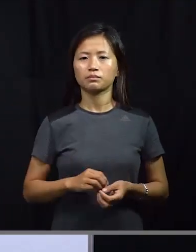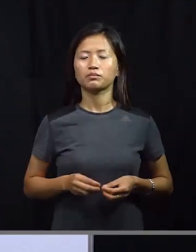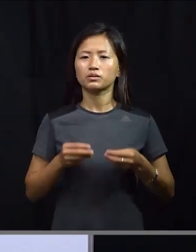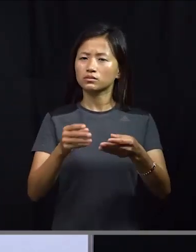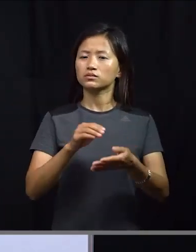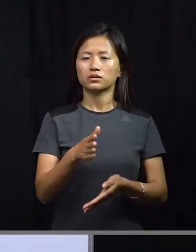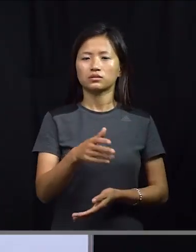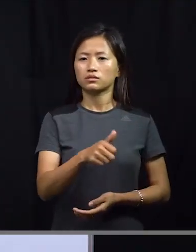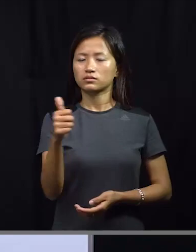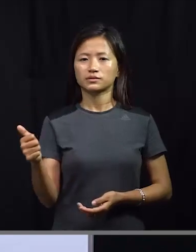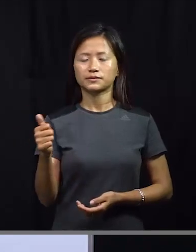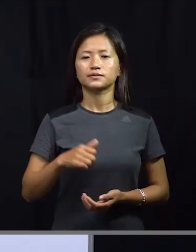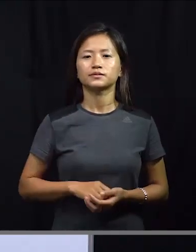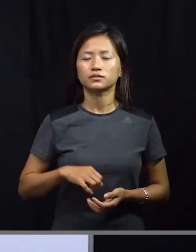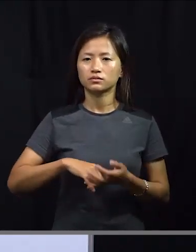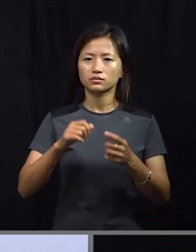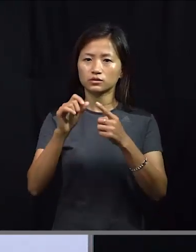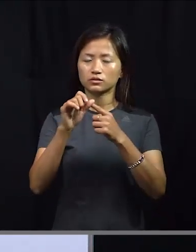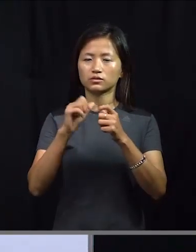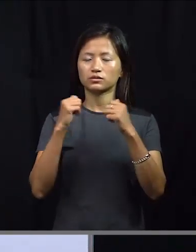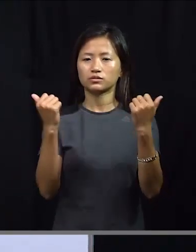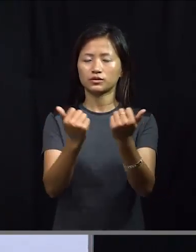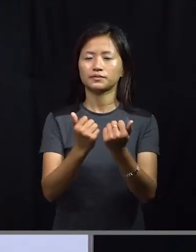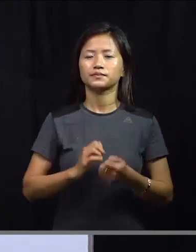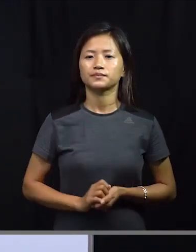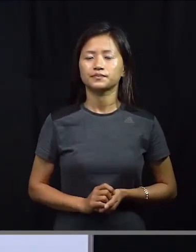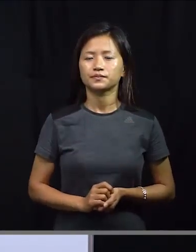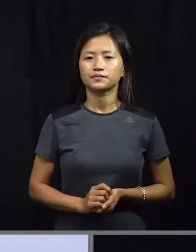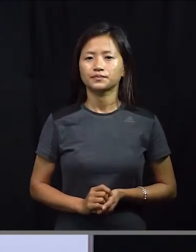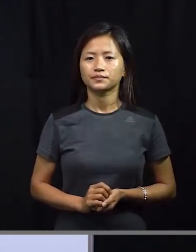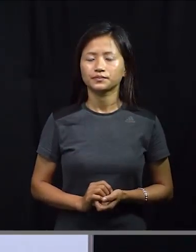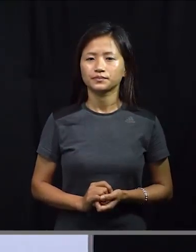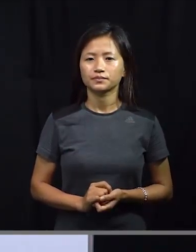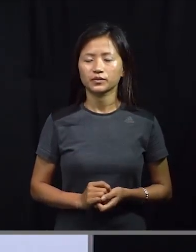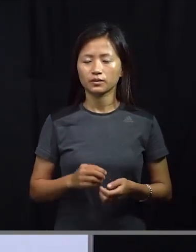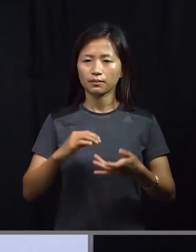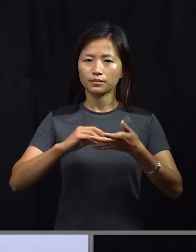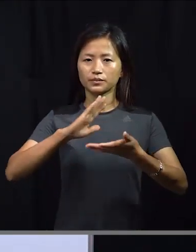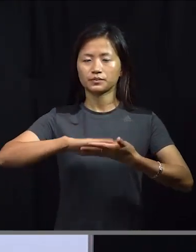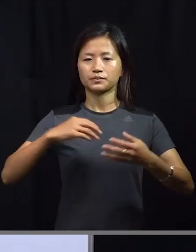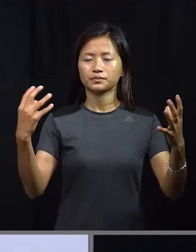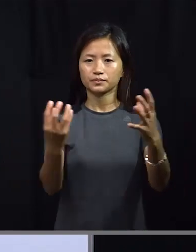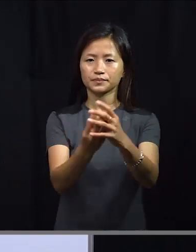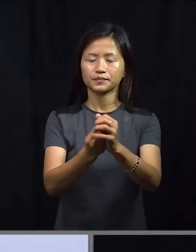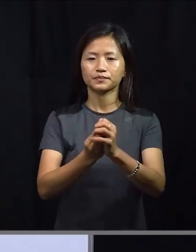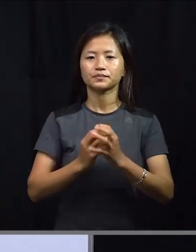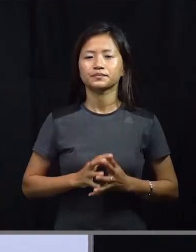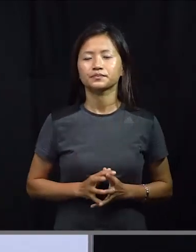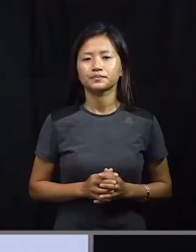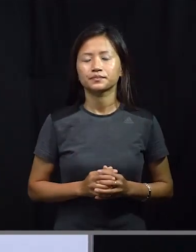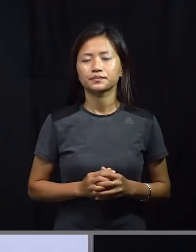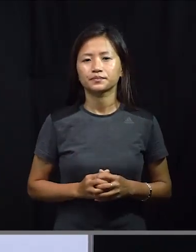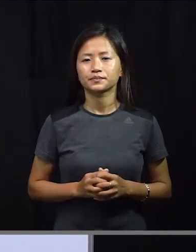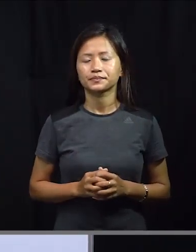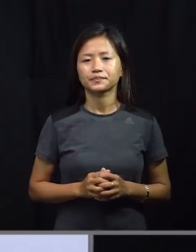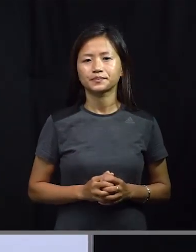tribe. And that is what it means here, okay? Endogamy, marriage within the same group, okay? Marriage within the